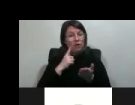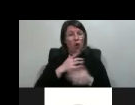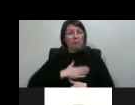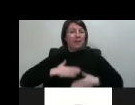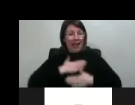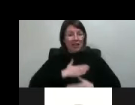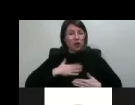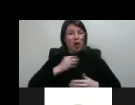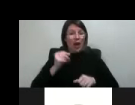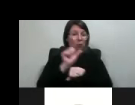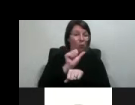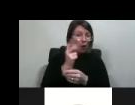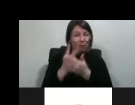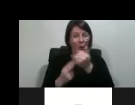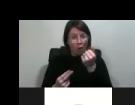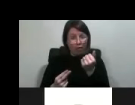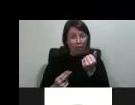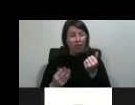as just work.